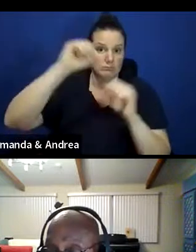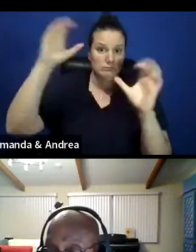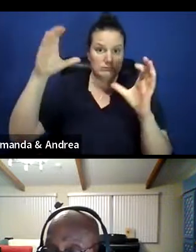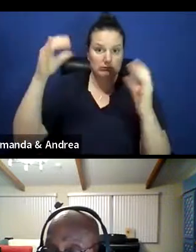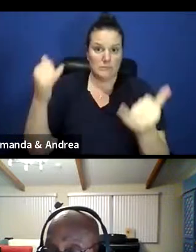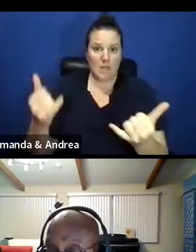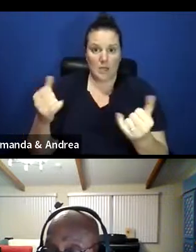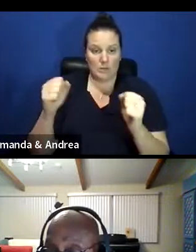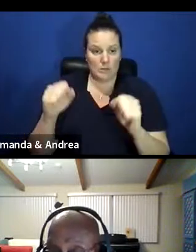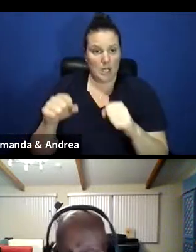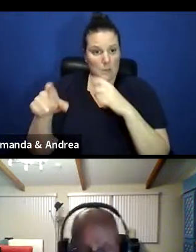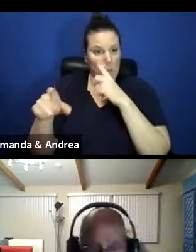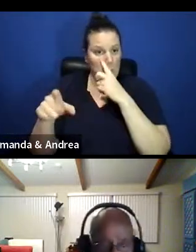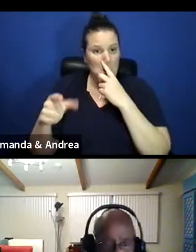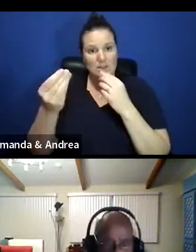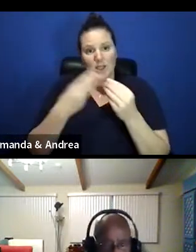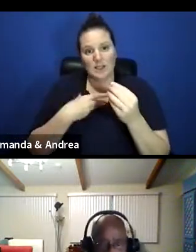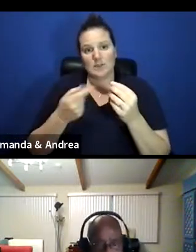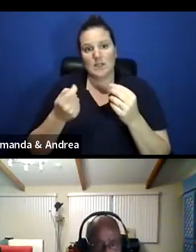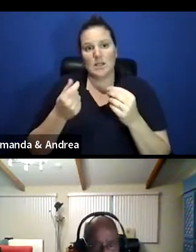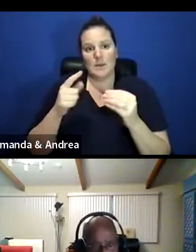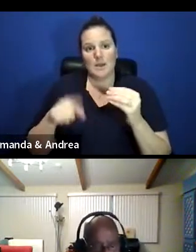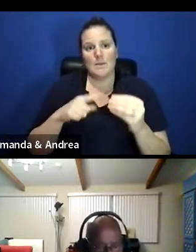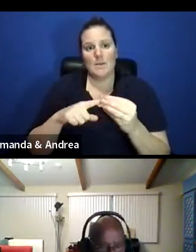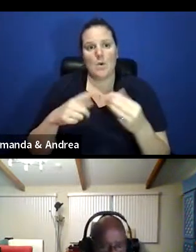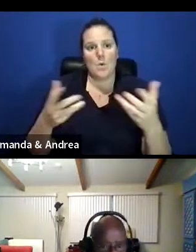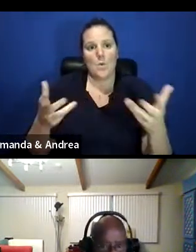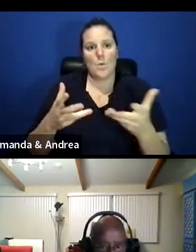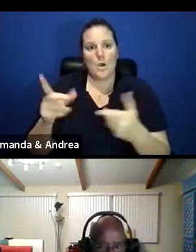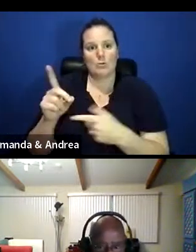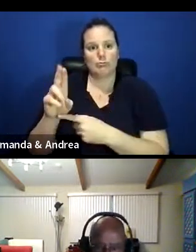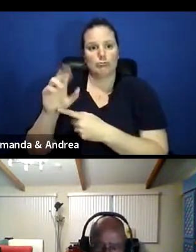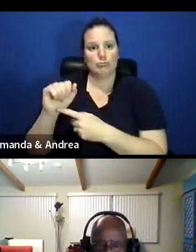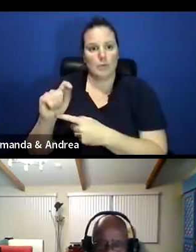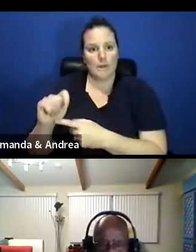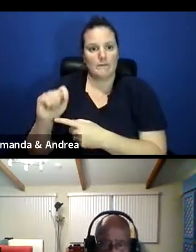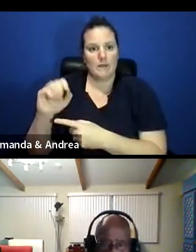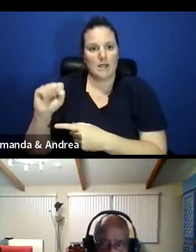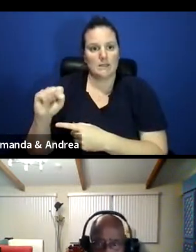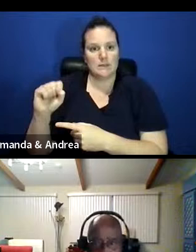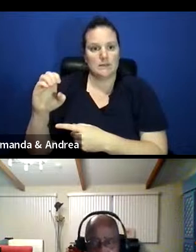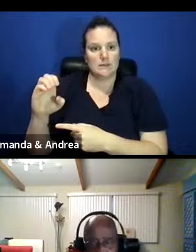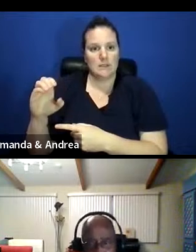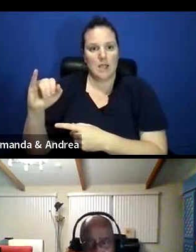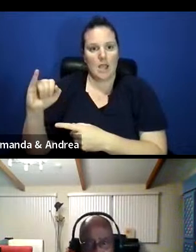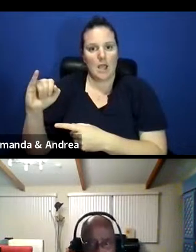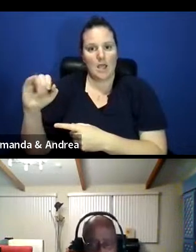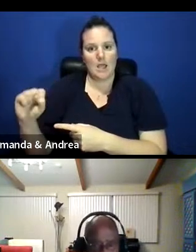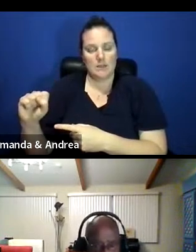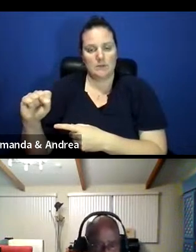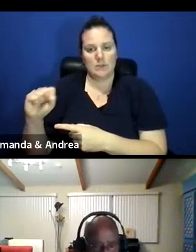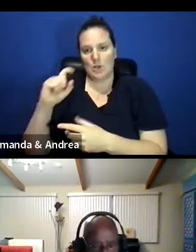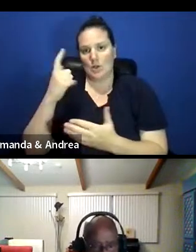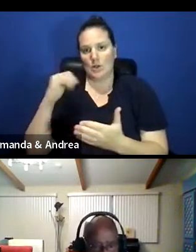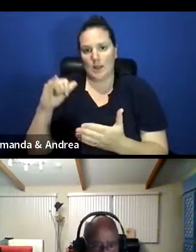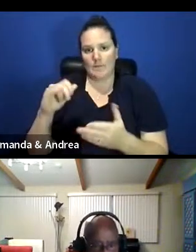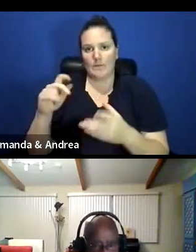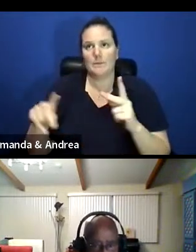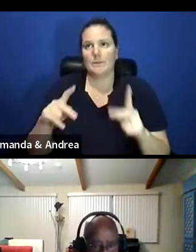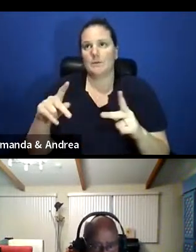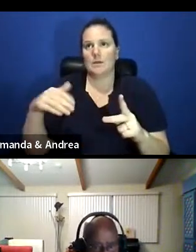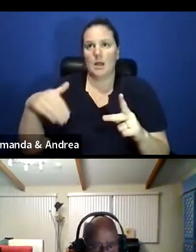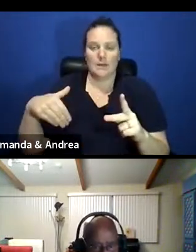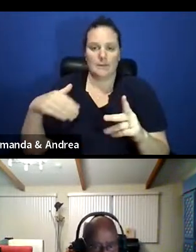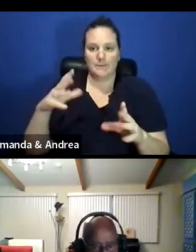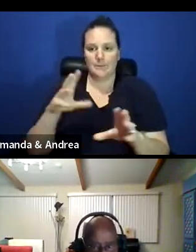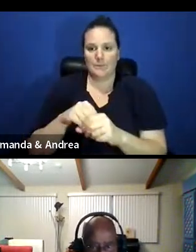maybe tell us a little bit about what will the draft SEIS even look like? For folks who have never participated